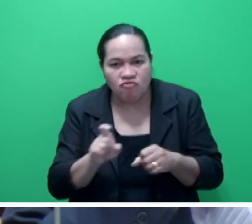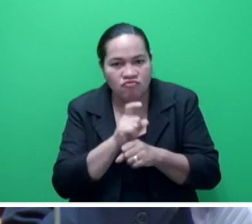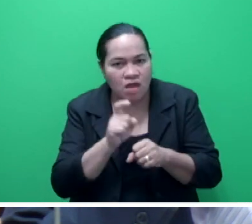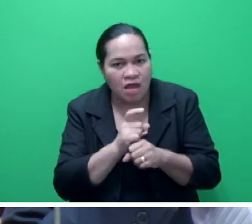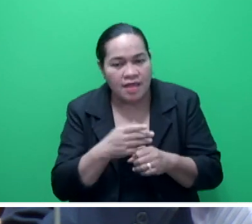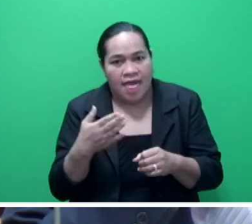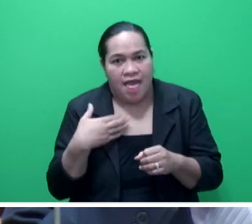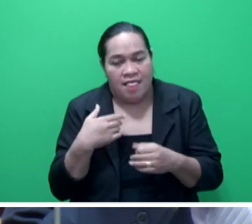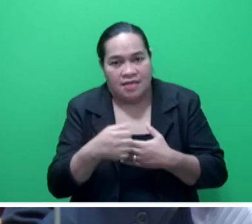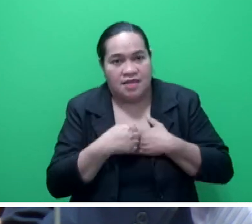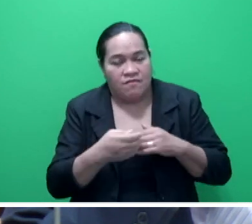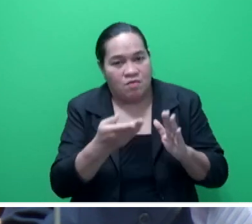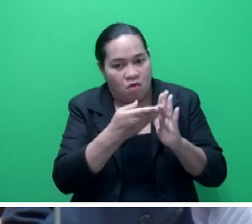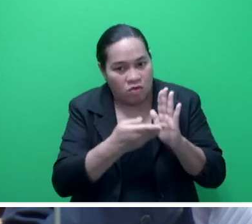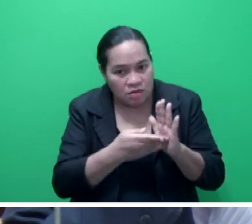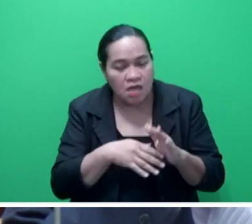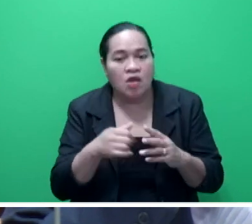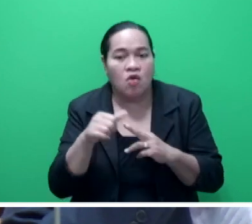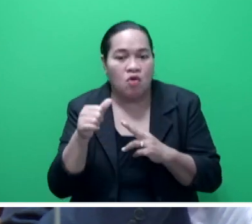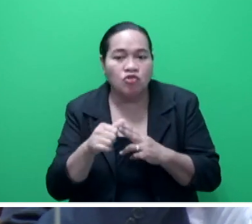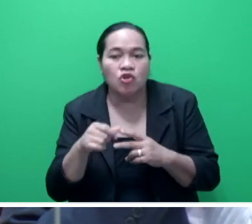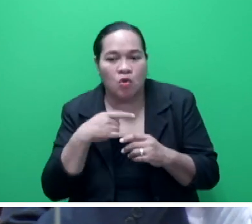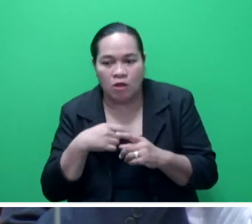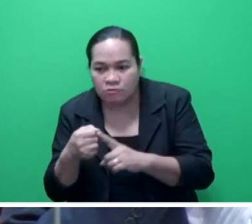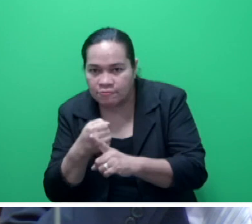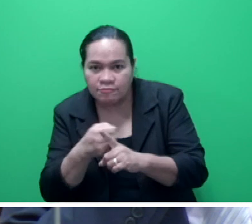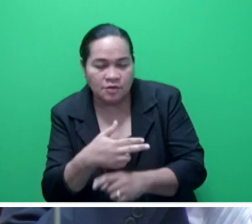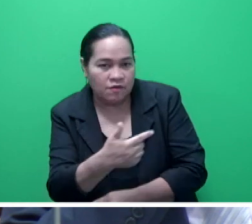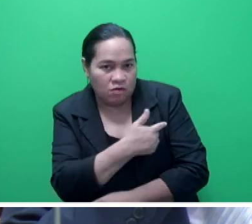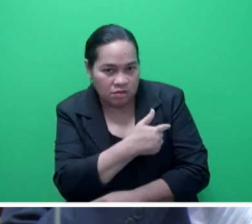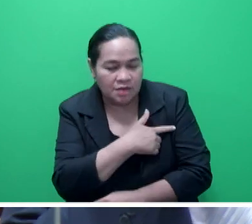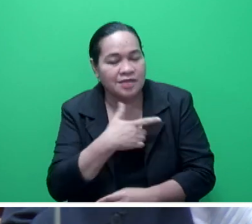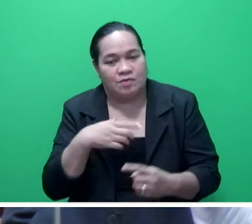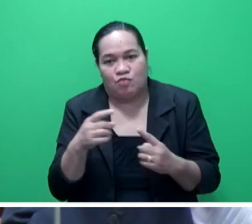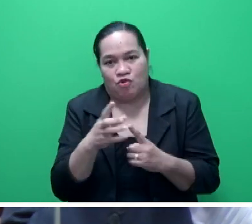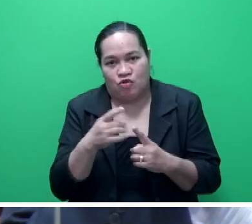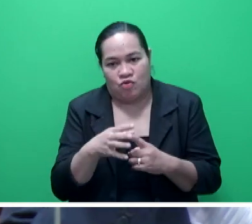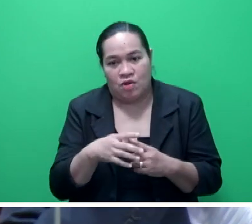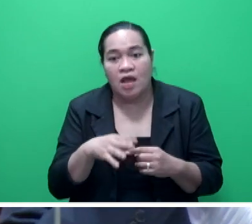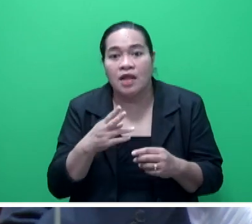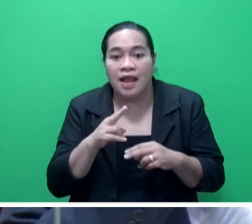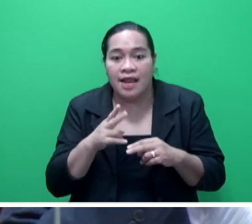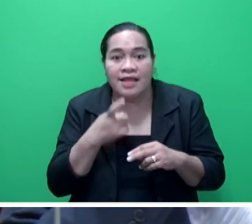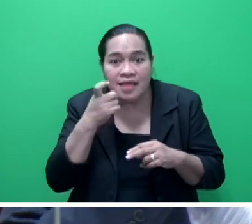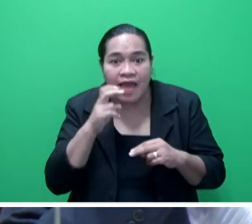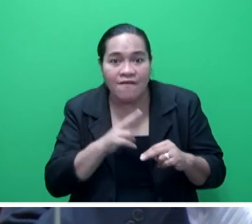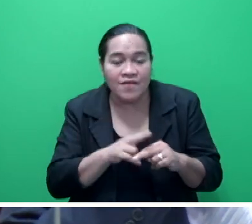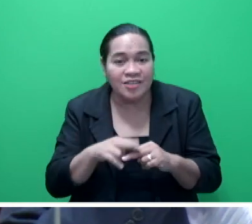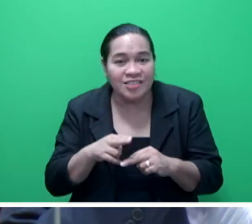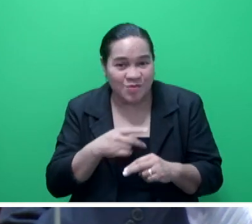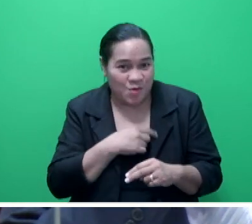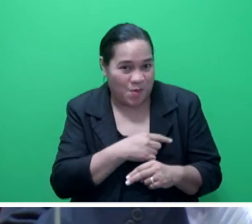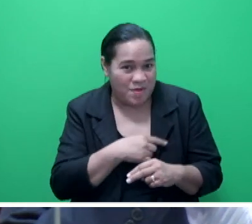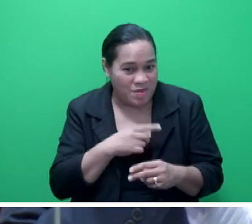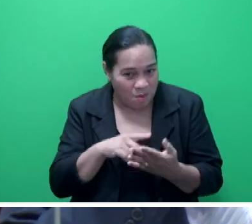and effective vaccination coverage. And that's so important, Honourable Speaker. The KFG Commitment Program